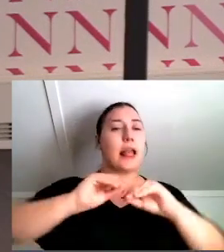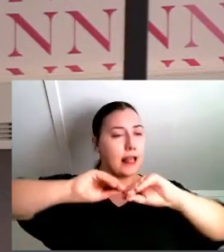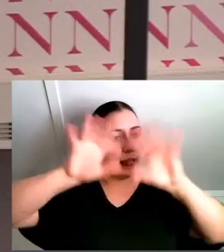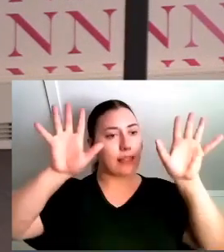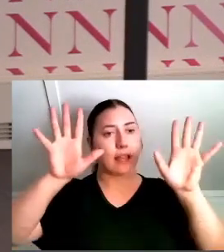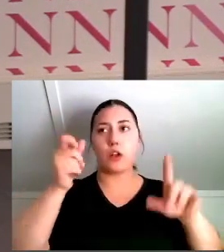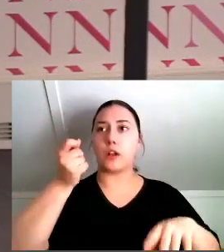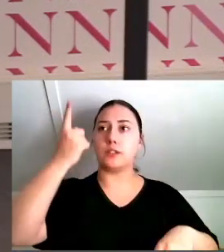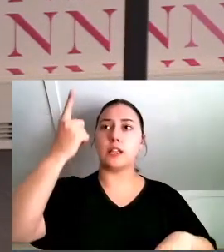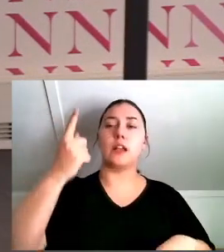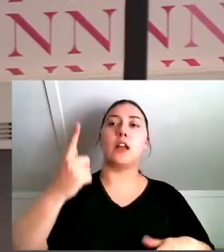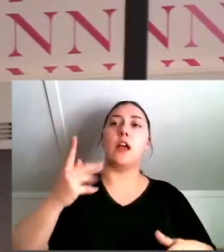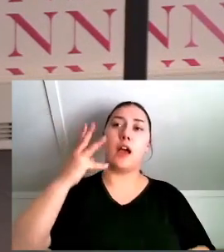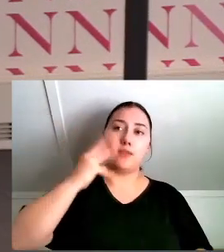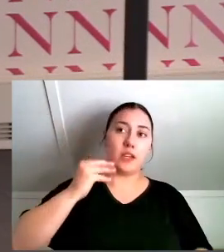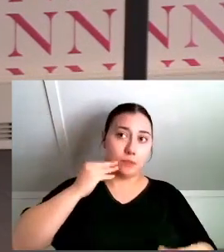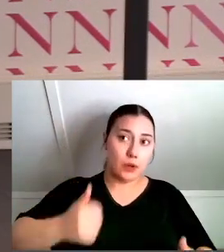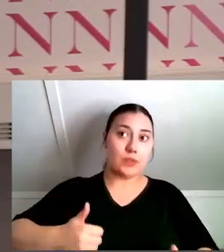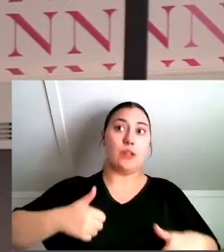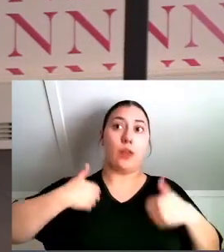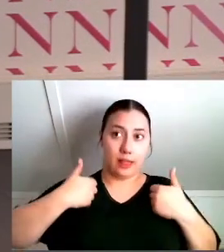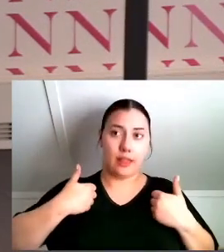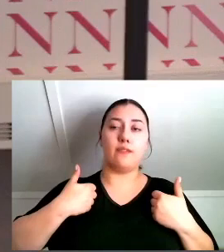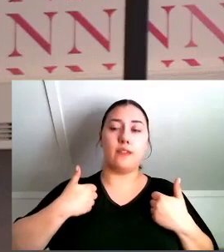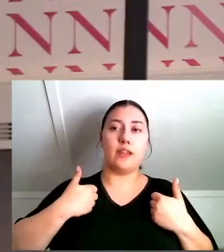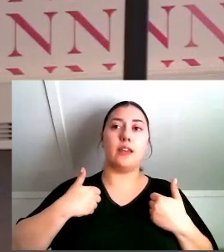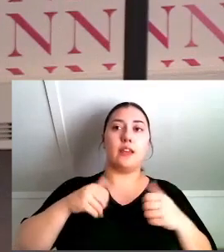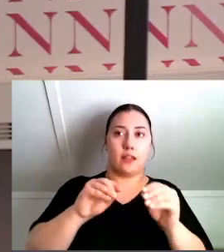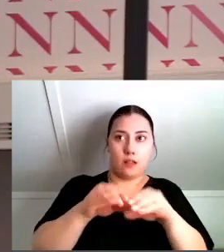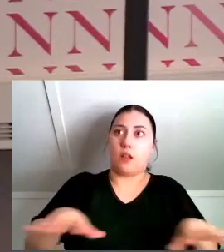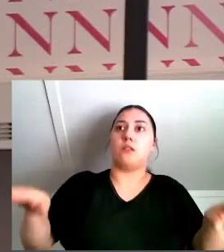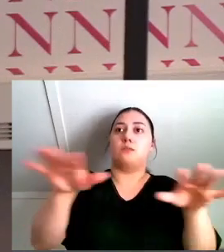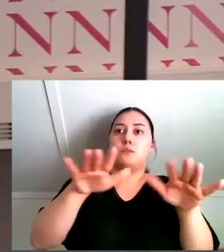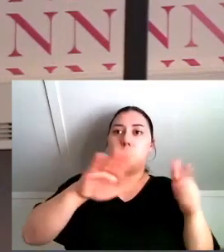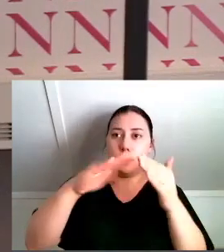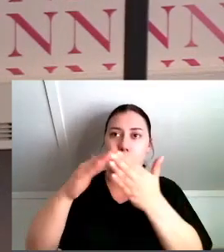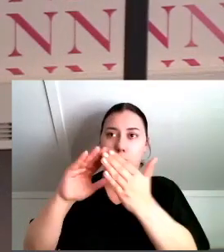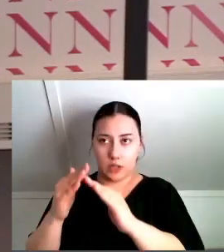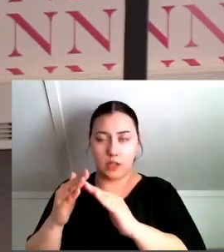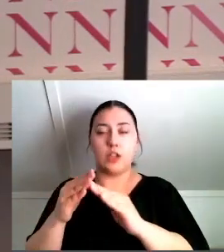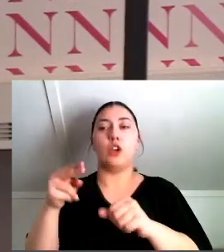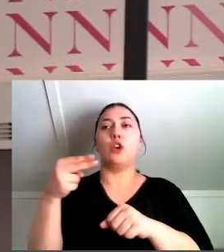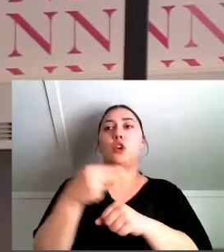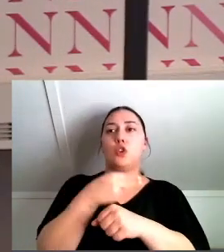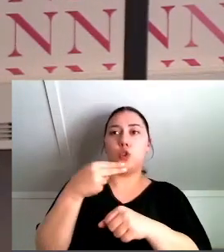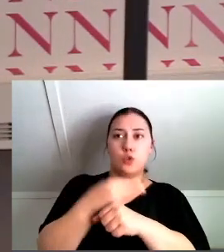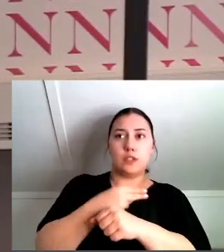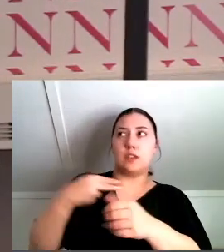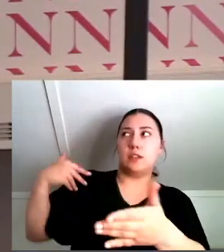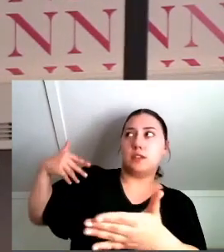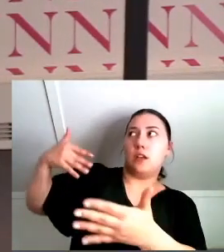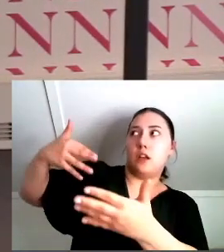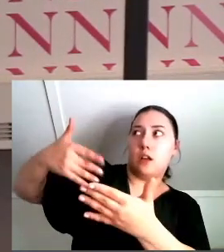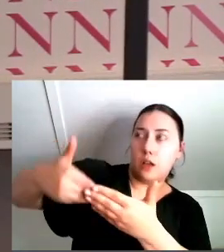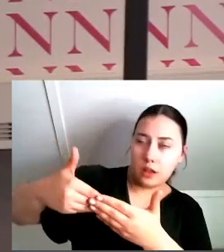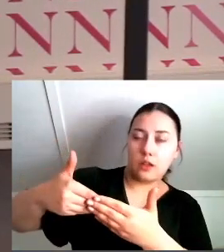experience of the people on the ground within this sort of canonical, historiographical narrative.